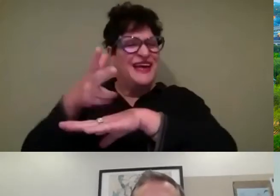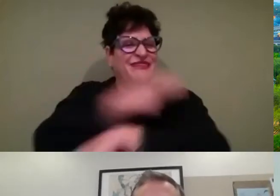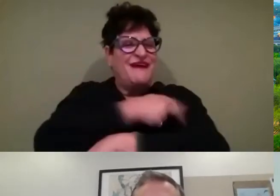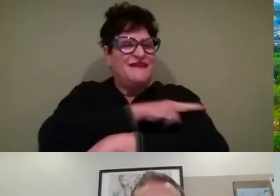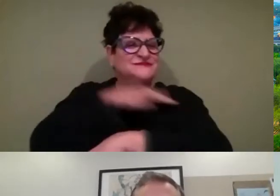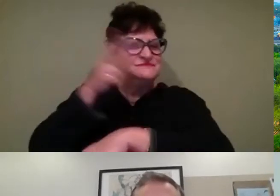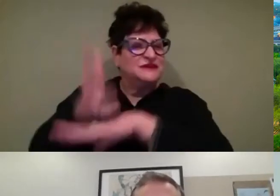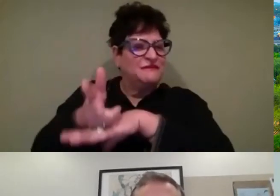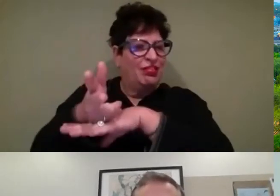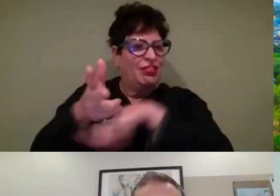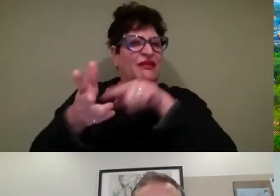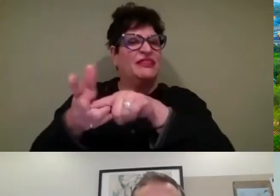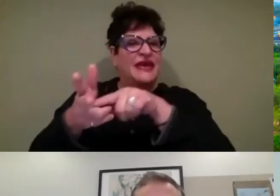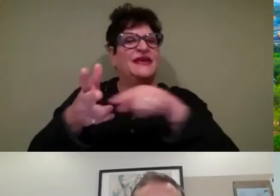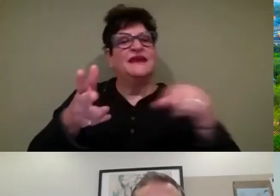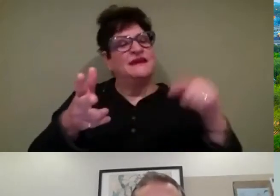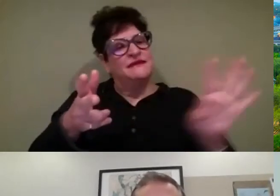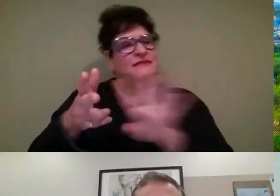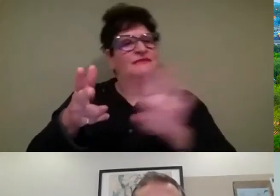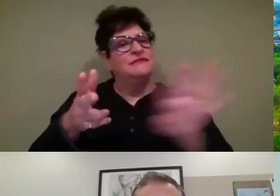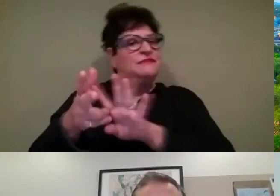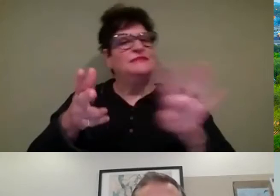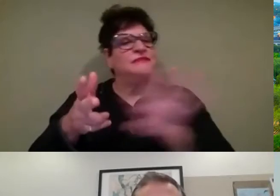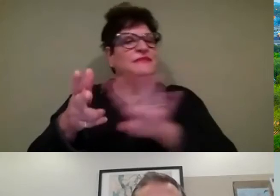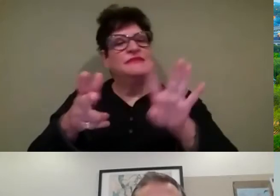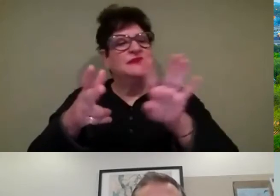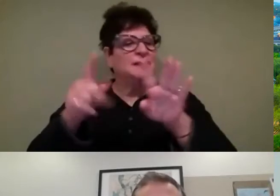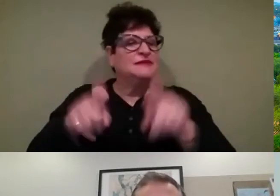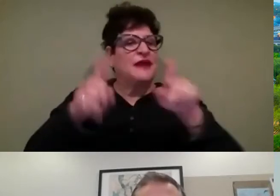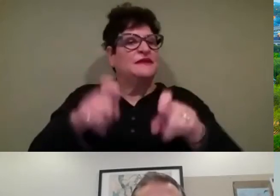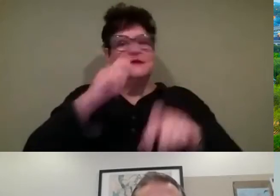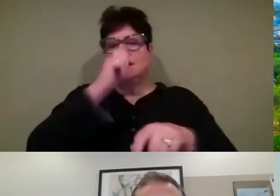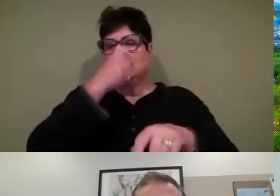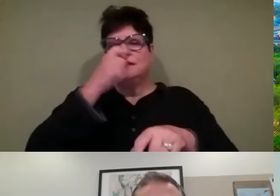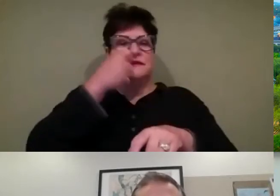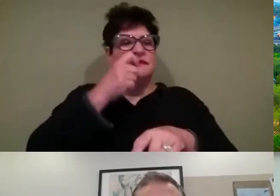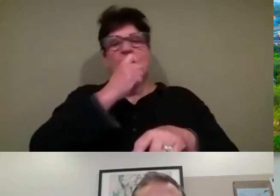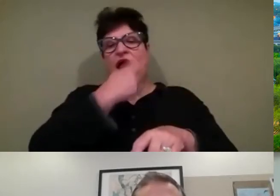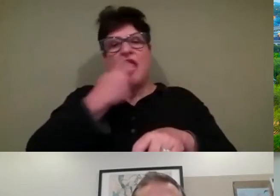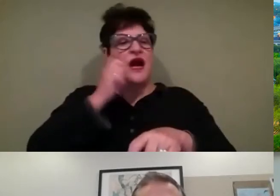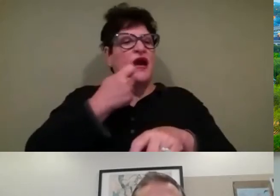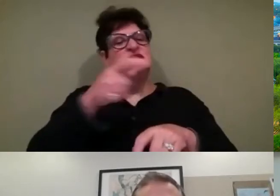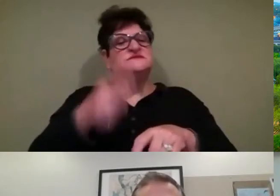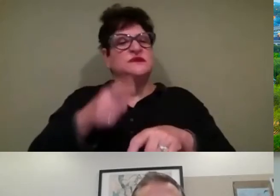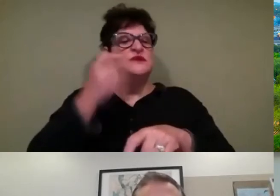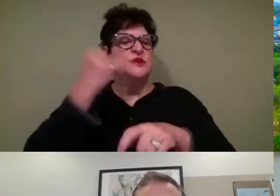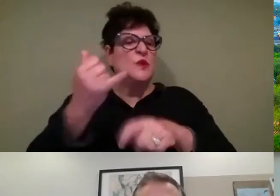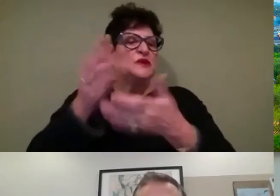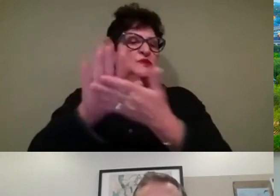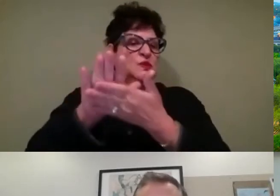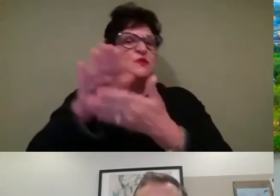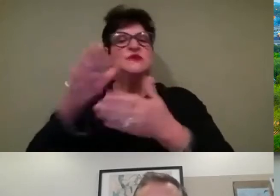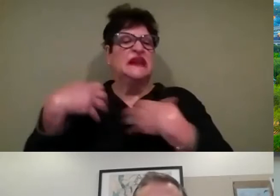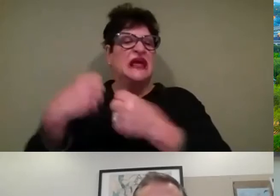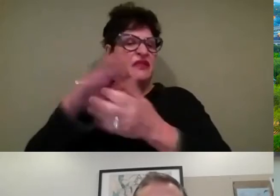they're doing a lot of the testing along with our partners at the federally qualified health centers at the schools for the upcoming month.